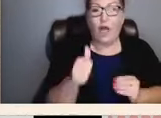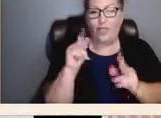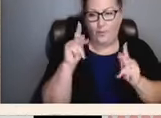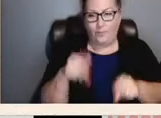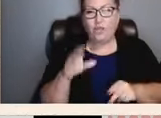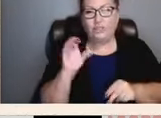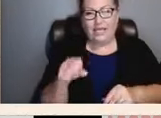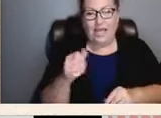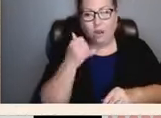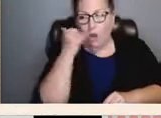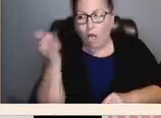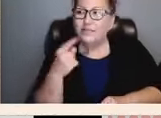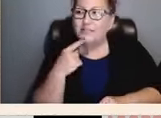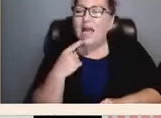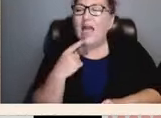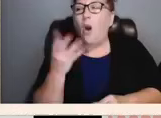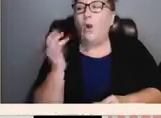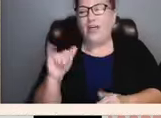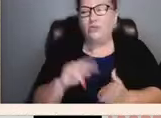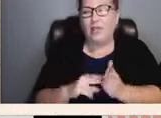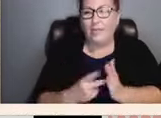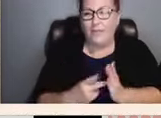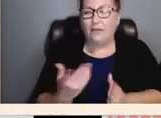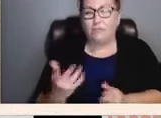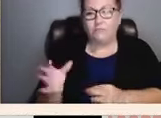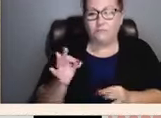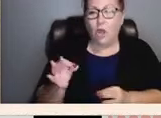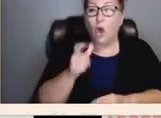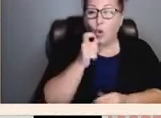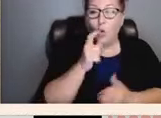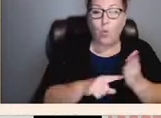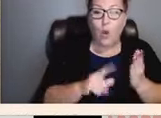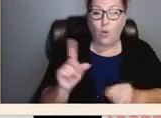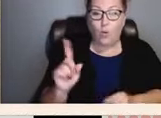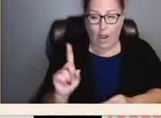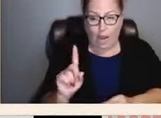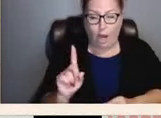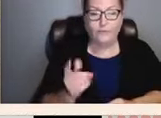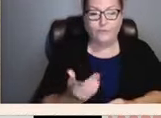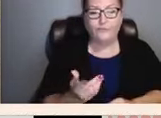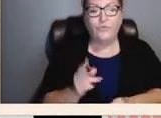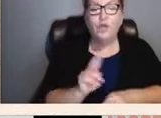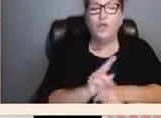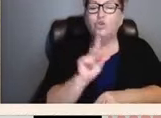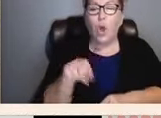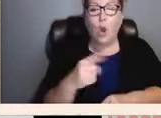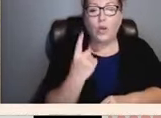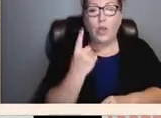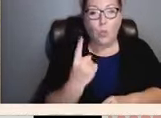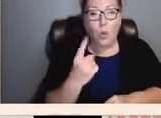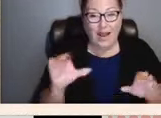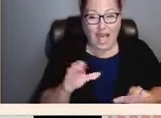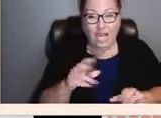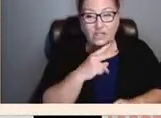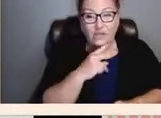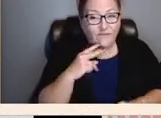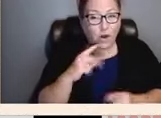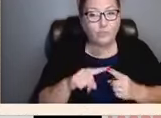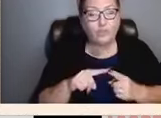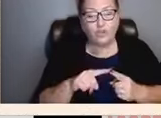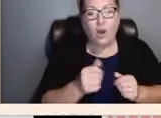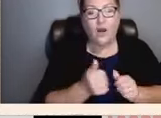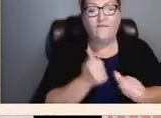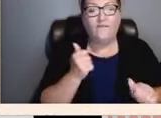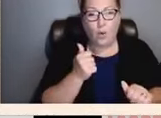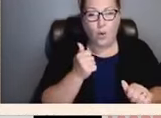say, oh, this is what they meant. So the who, what, and where. Use only one action verb to avoid issues when measuring